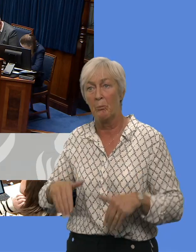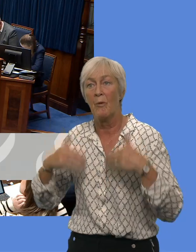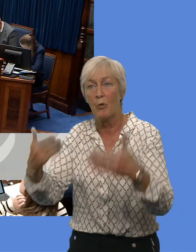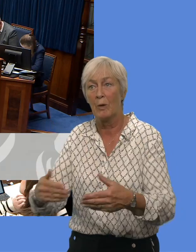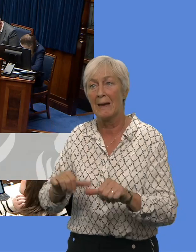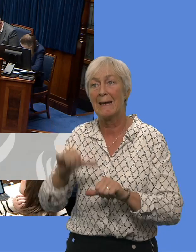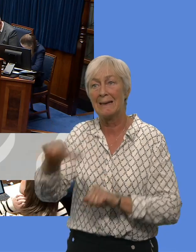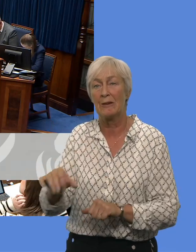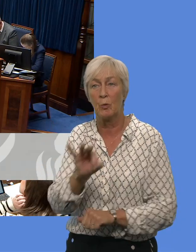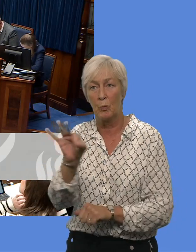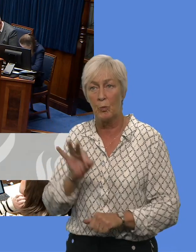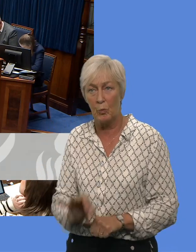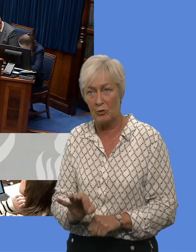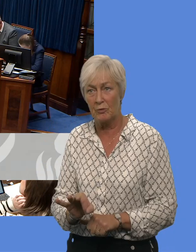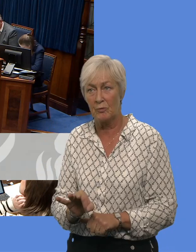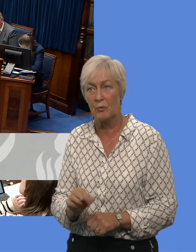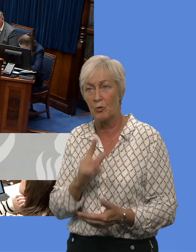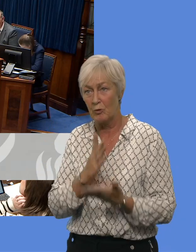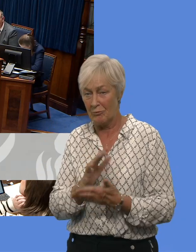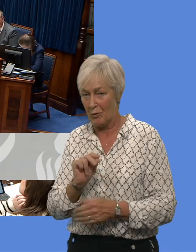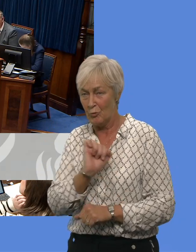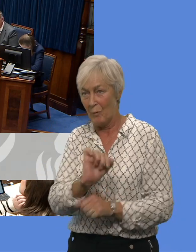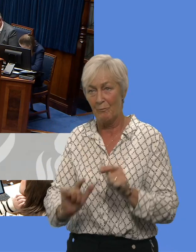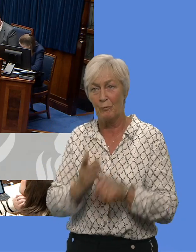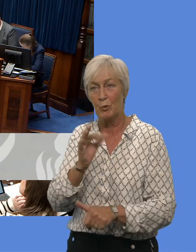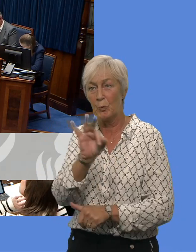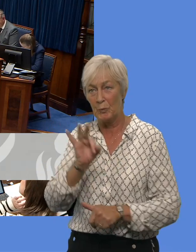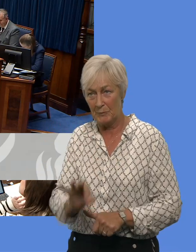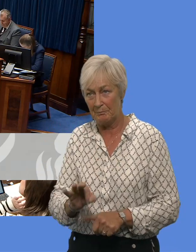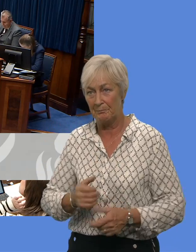because it doesn't relate to the original question, so I call Diane Dodds.